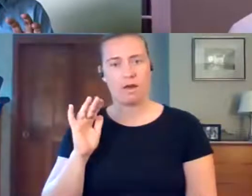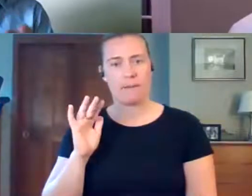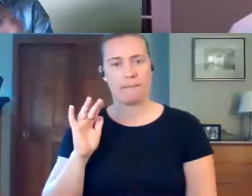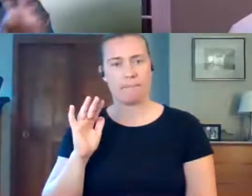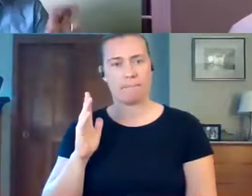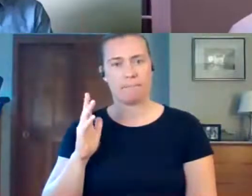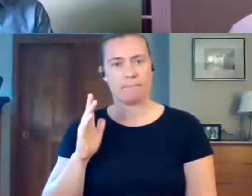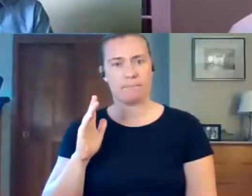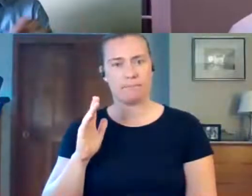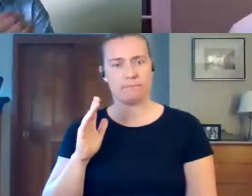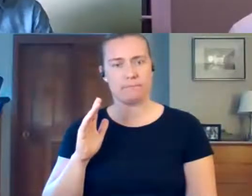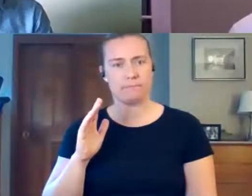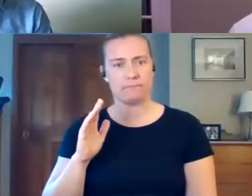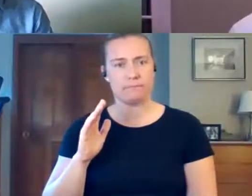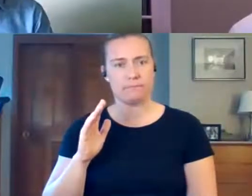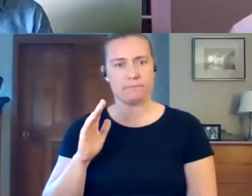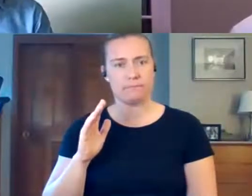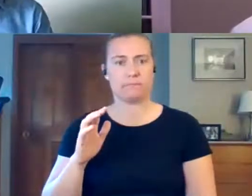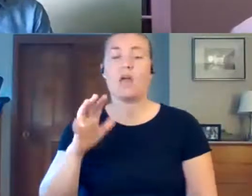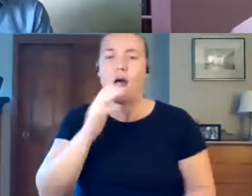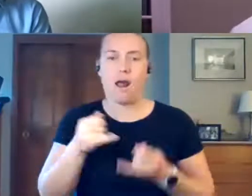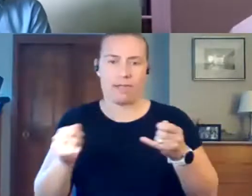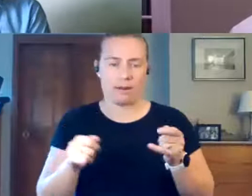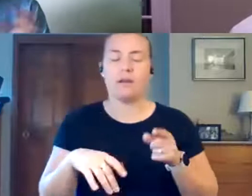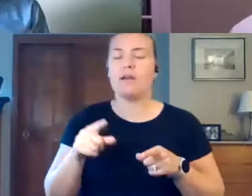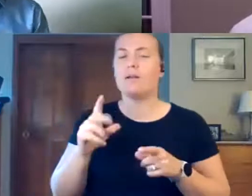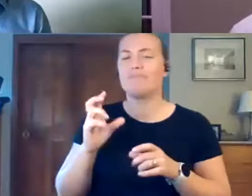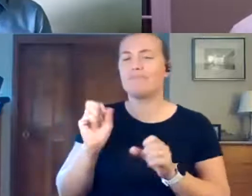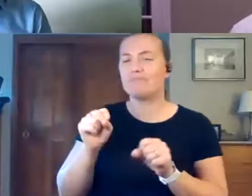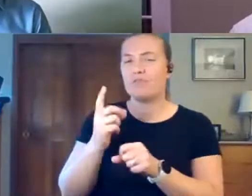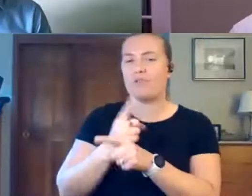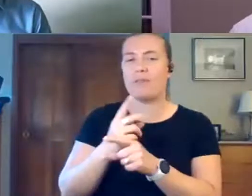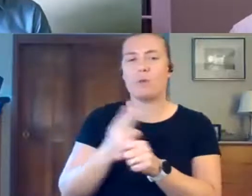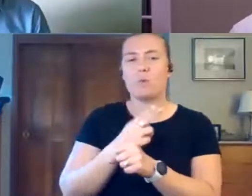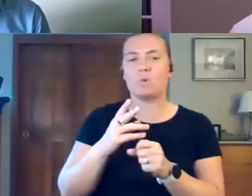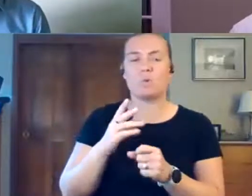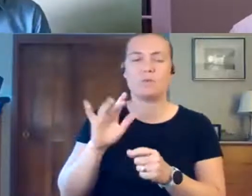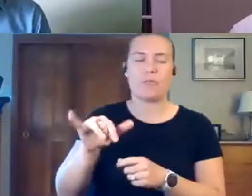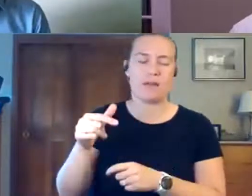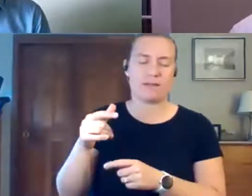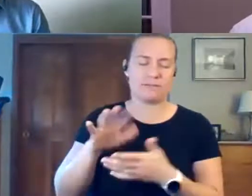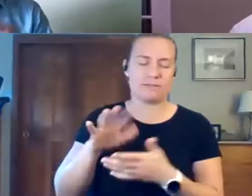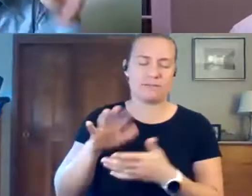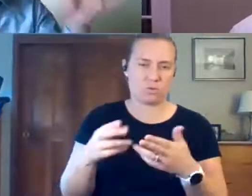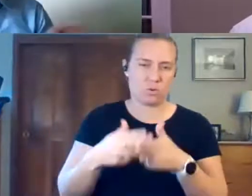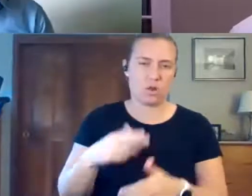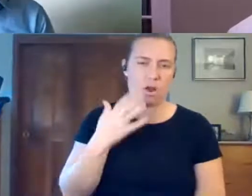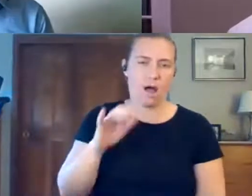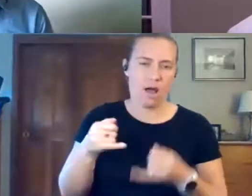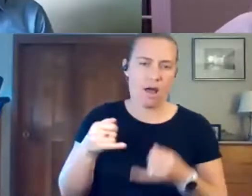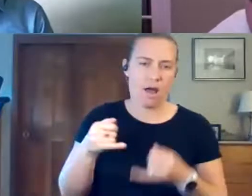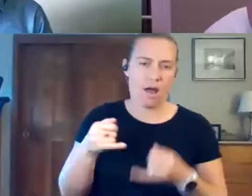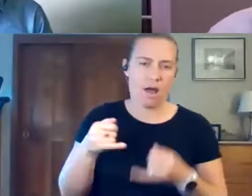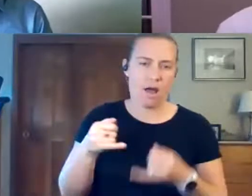they put together a hotline, exactly, that UW schedulers could call patients with the PCP outside UW, but within